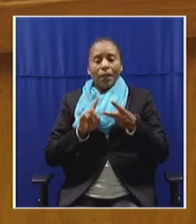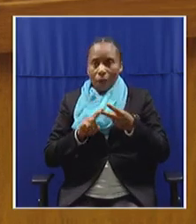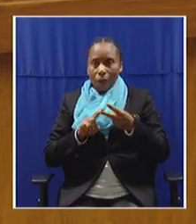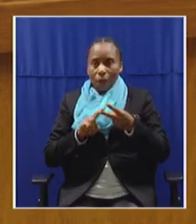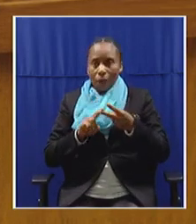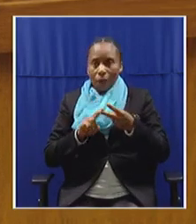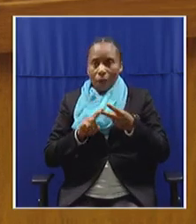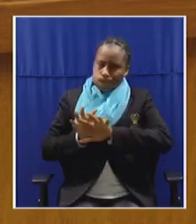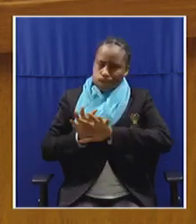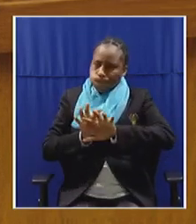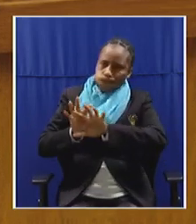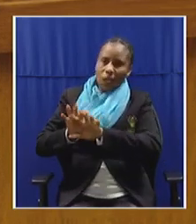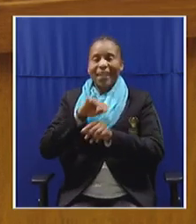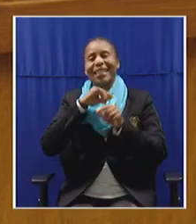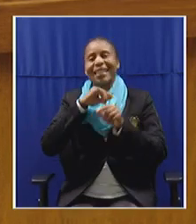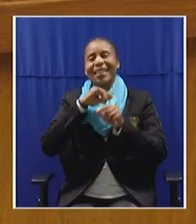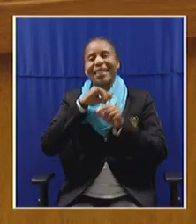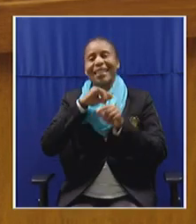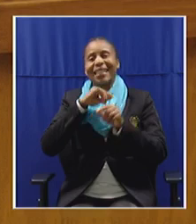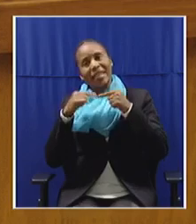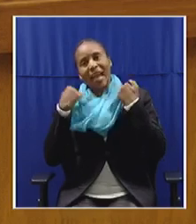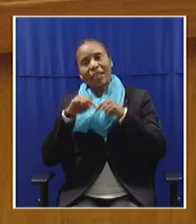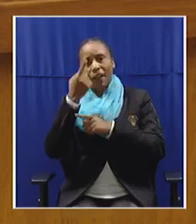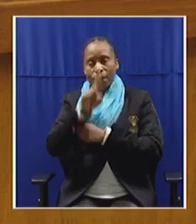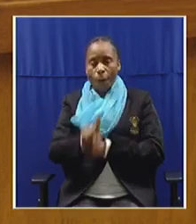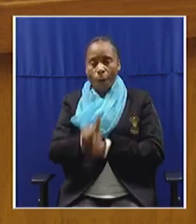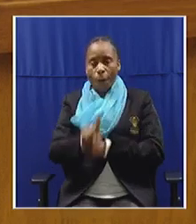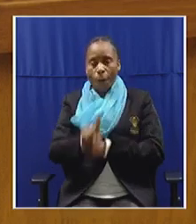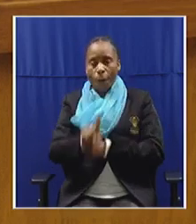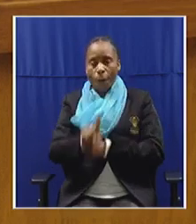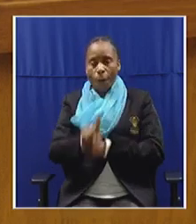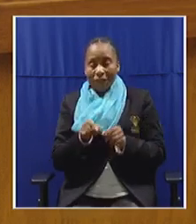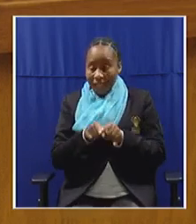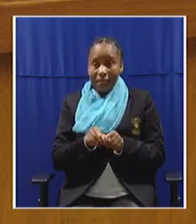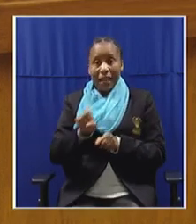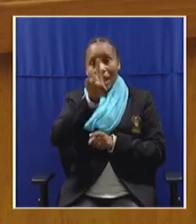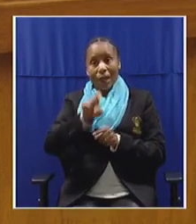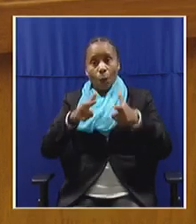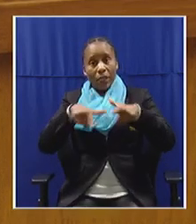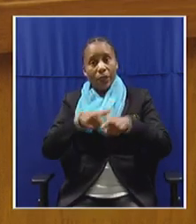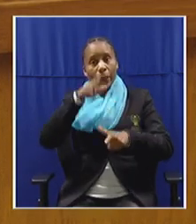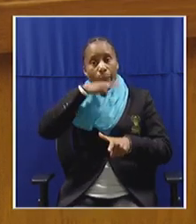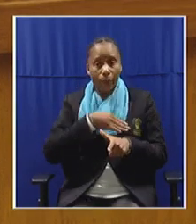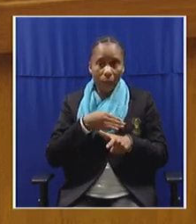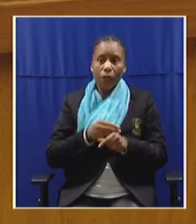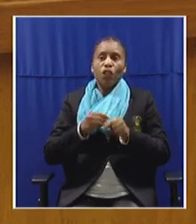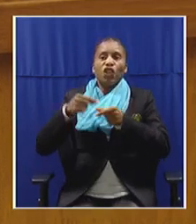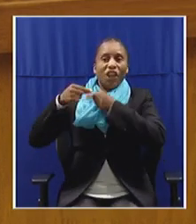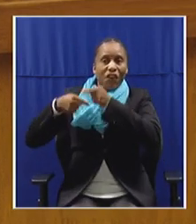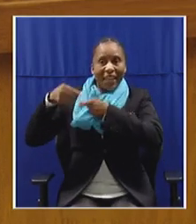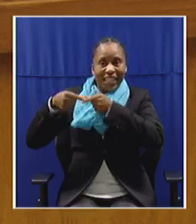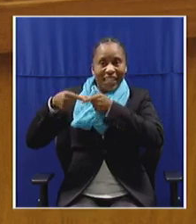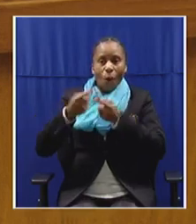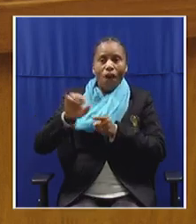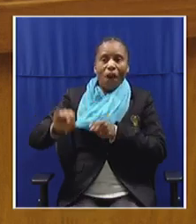fought and died for. Without the resolution of the land question, the regeneration of Africa that